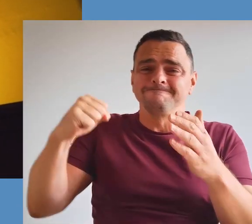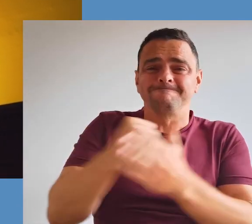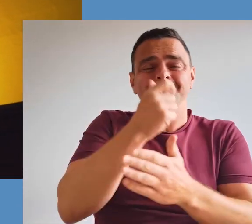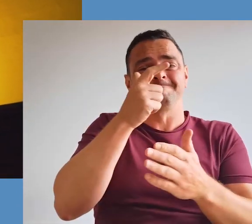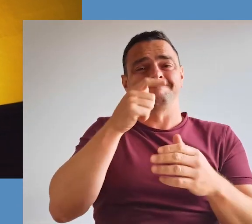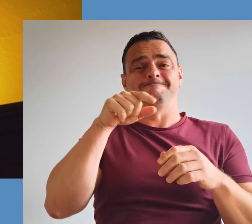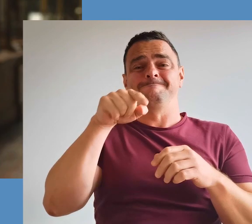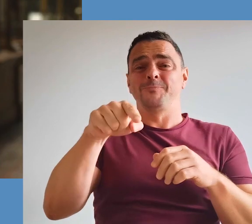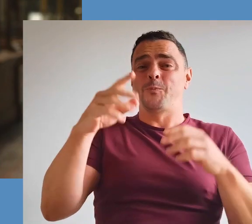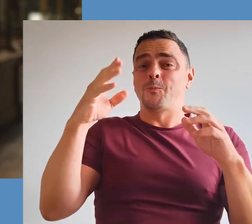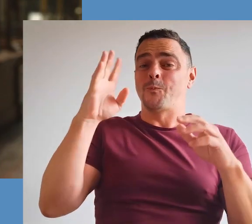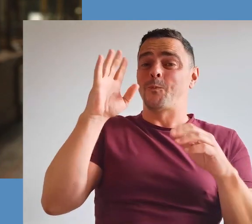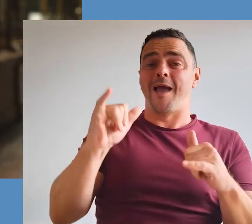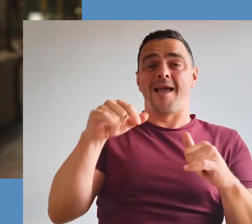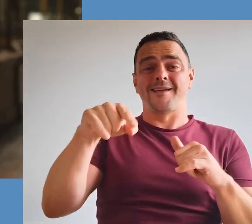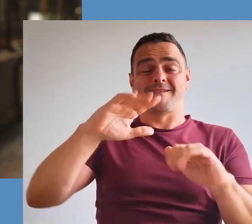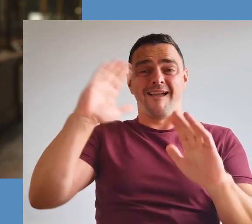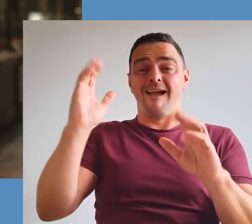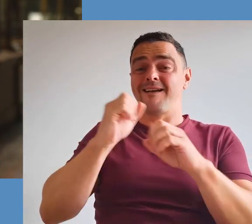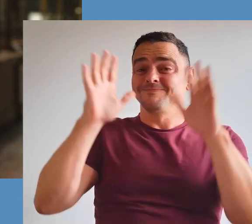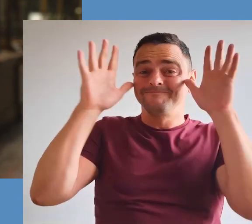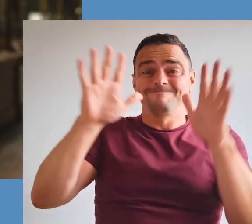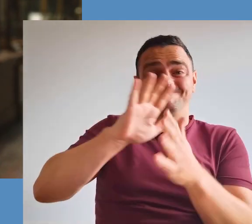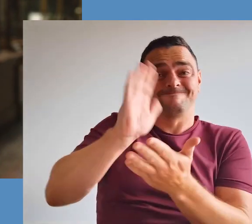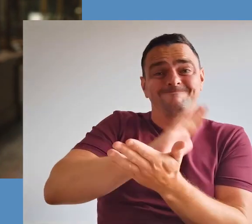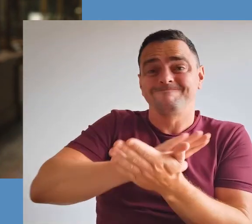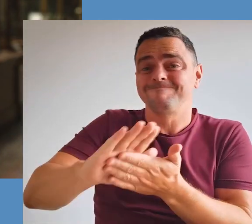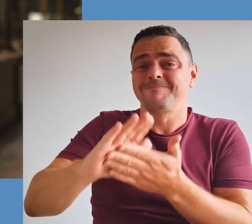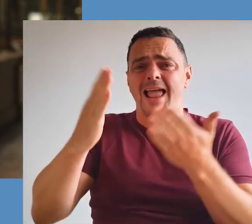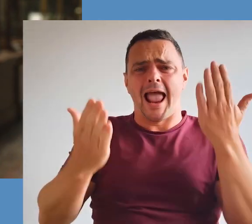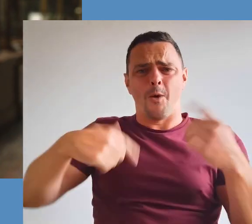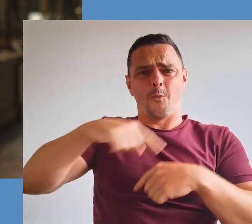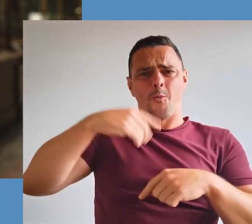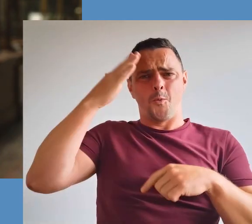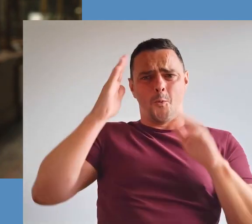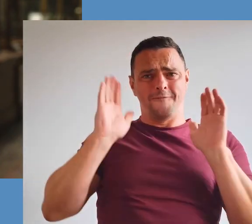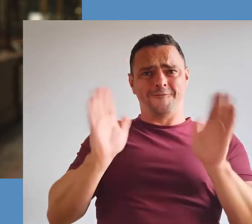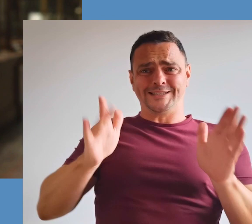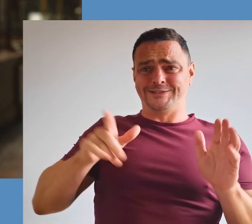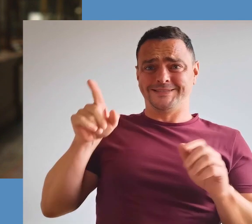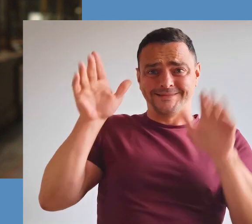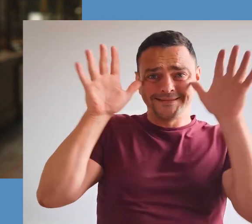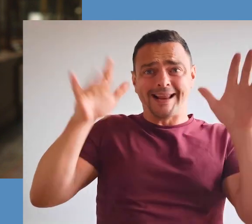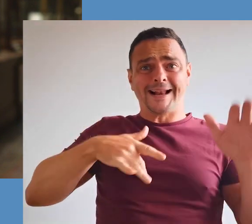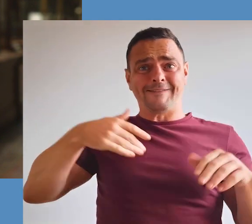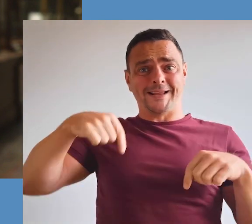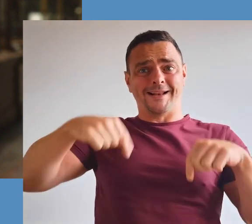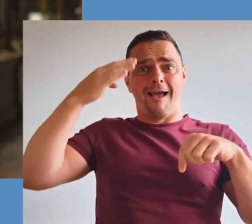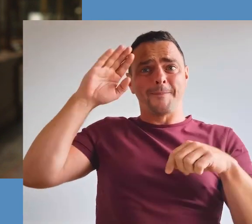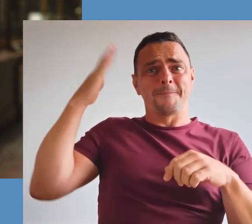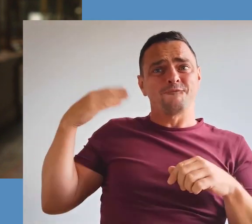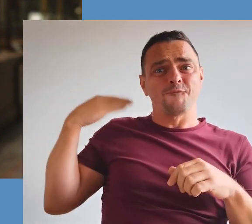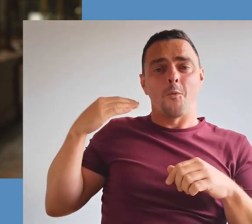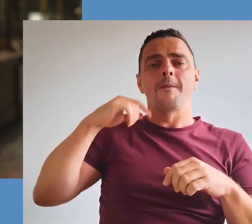are extinct. So, how do we know that they lived here in the past? We know